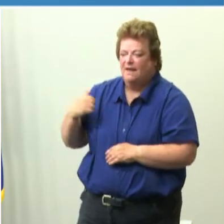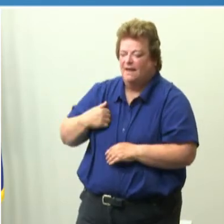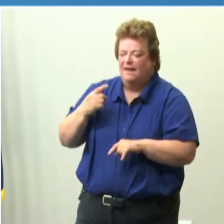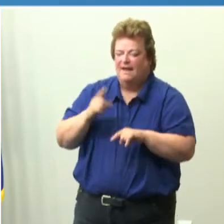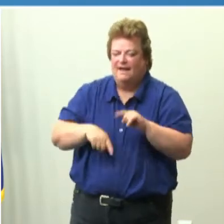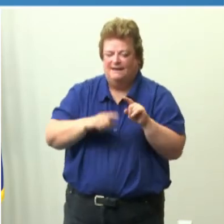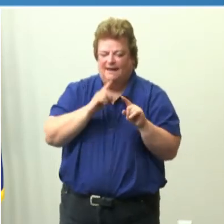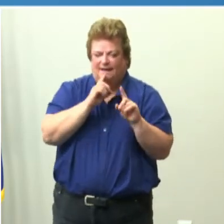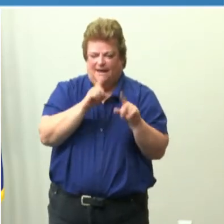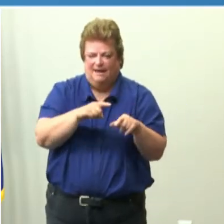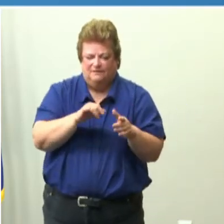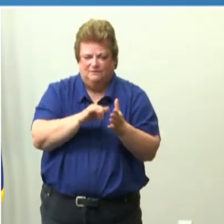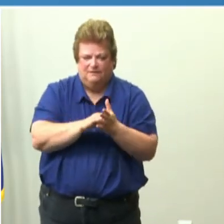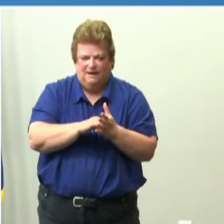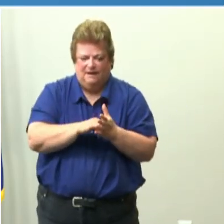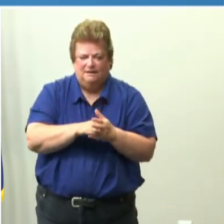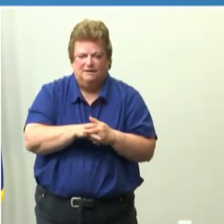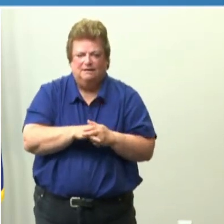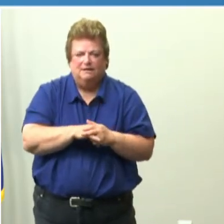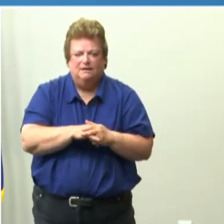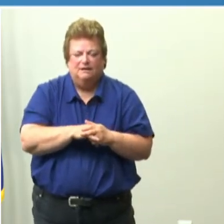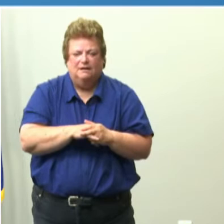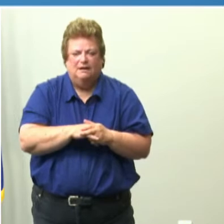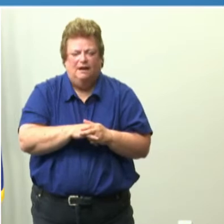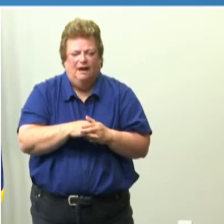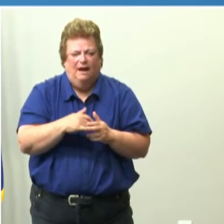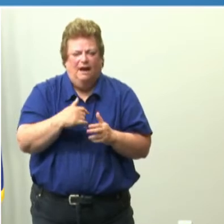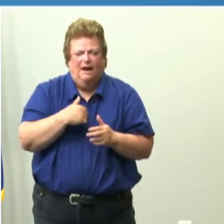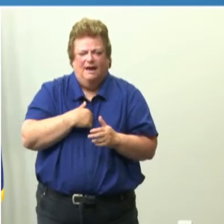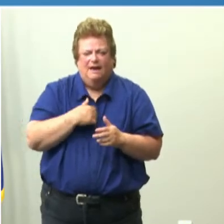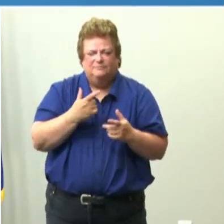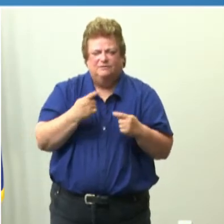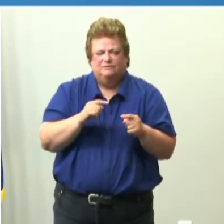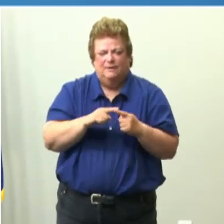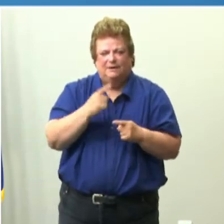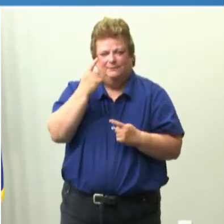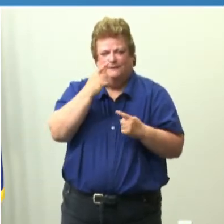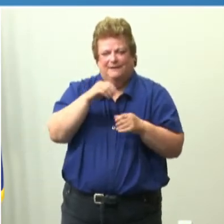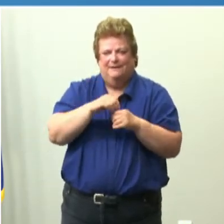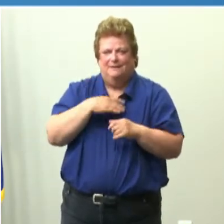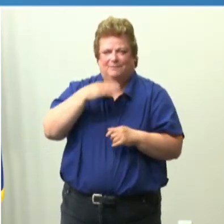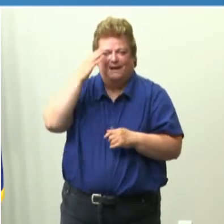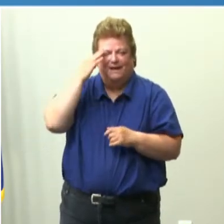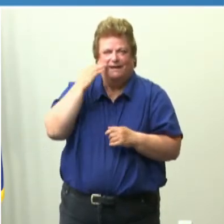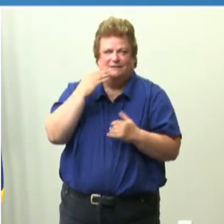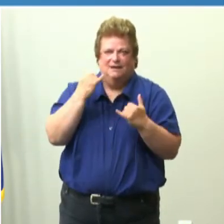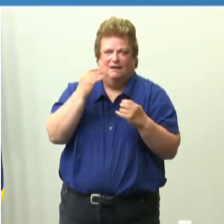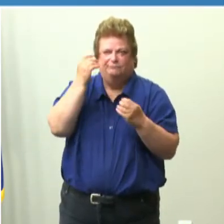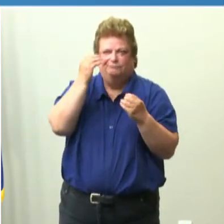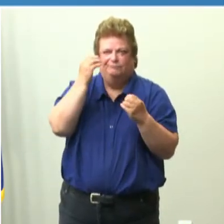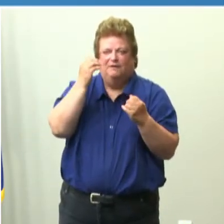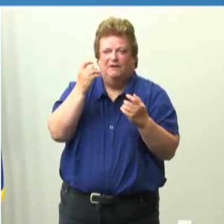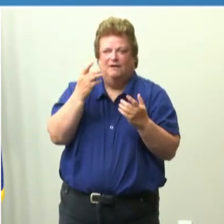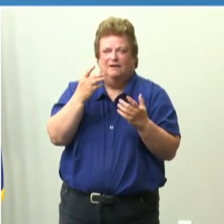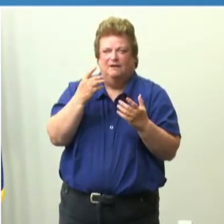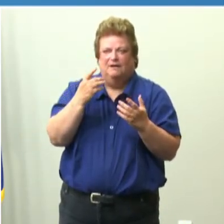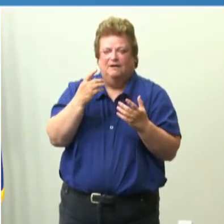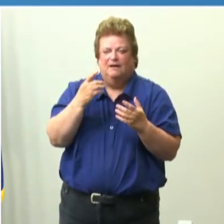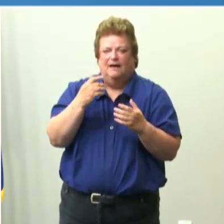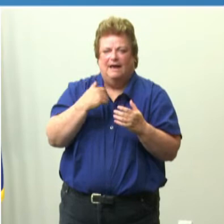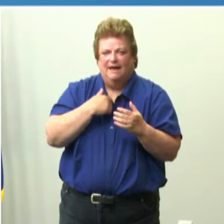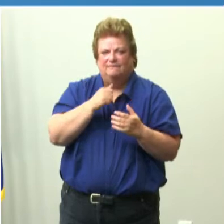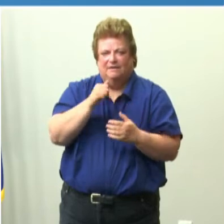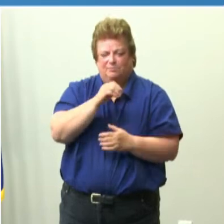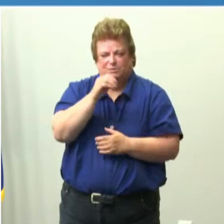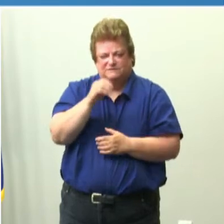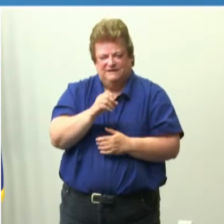that. I can be prepared to answer that, but I'm just trying to think in my head, looking at our charts. There are a percentage of